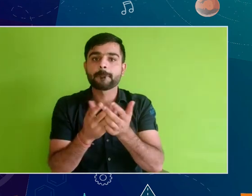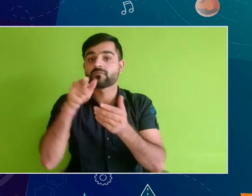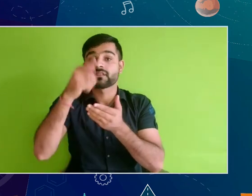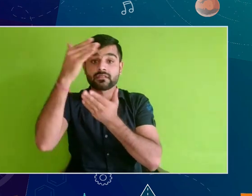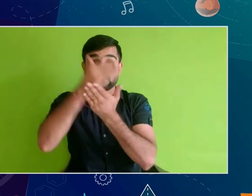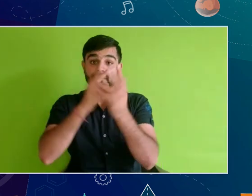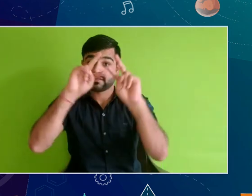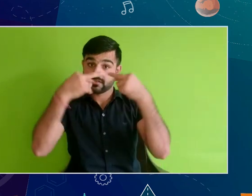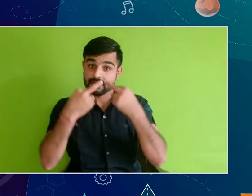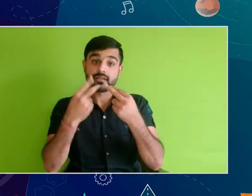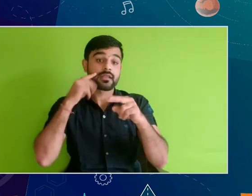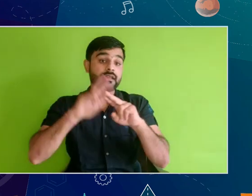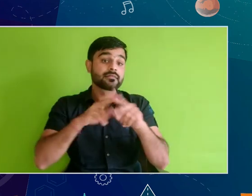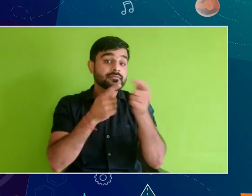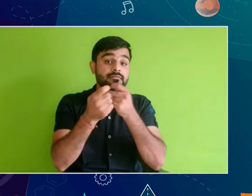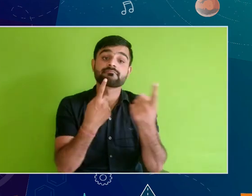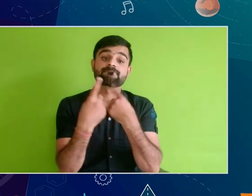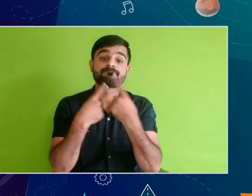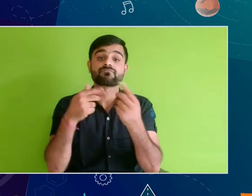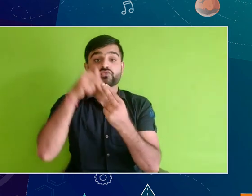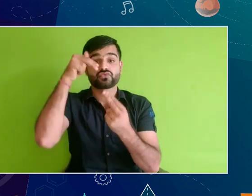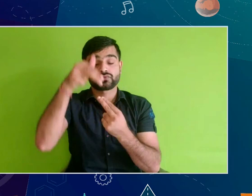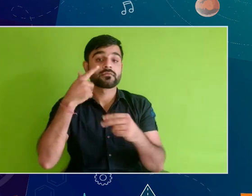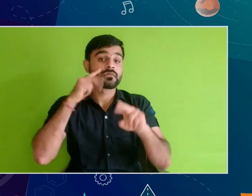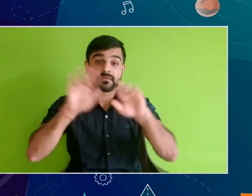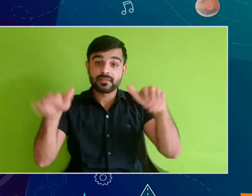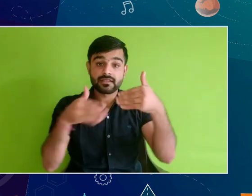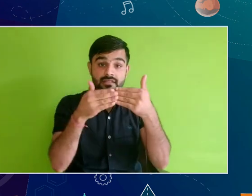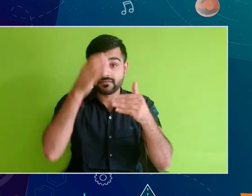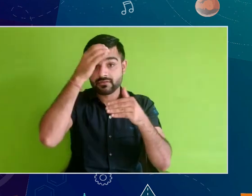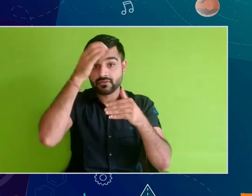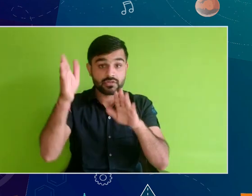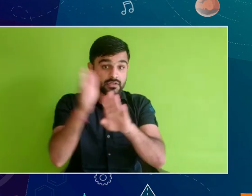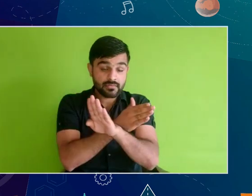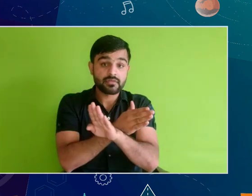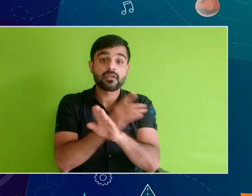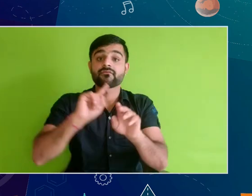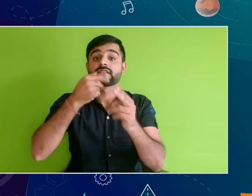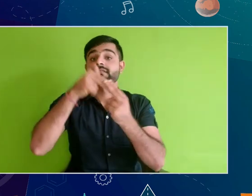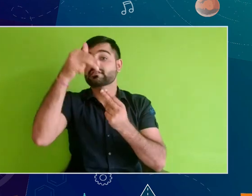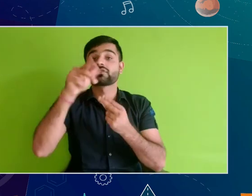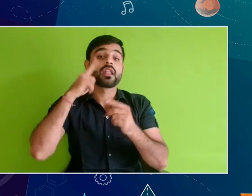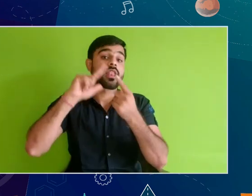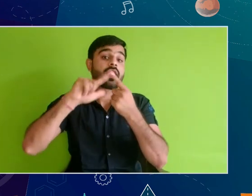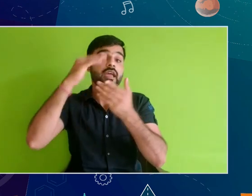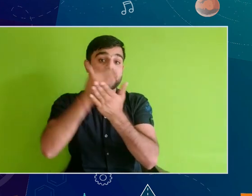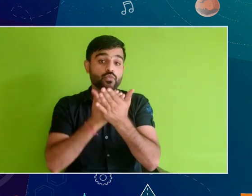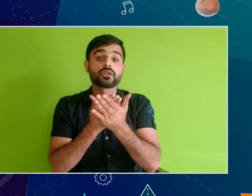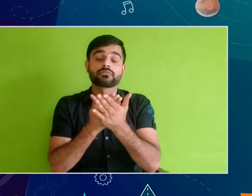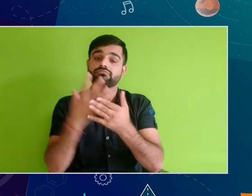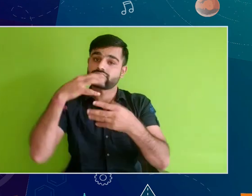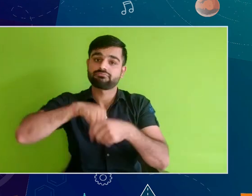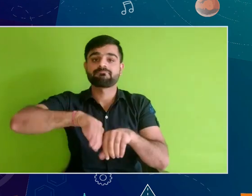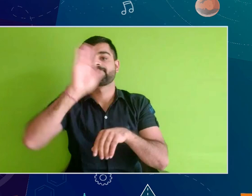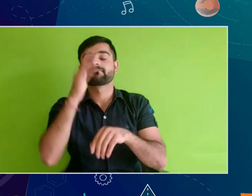we talk about the storytelling. So if we could introduce this concept of storytelling like Wonderful Ways to our viewers who are watching this